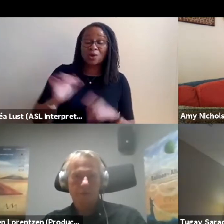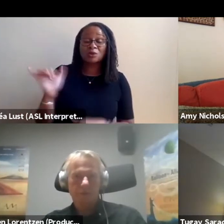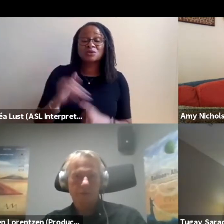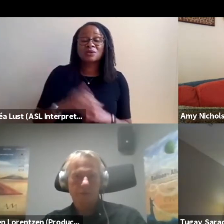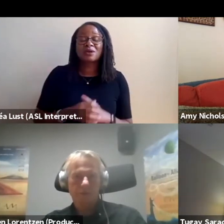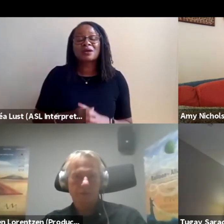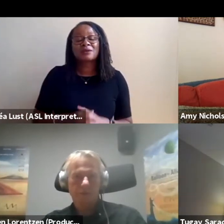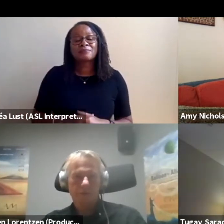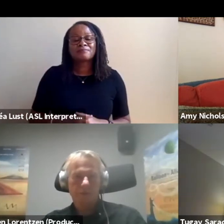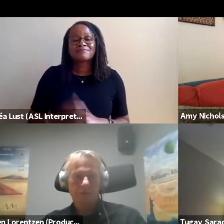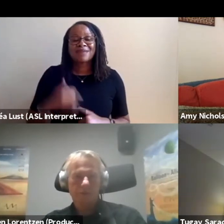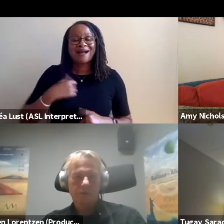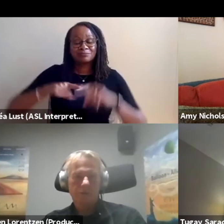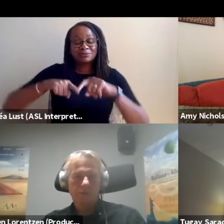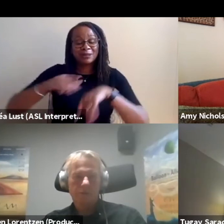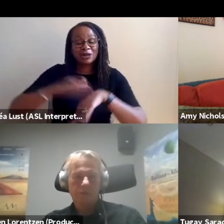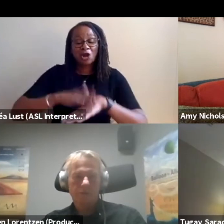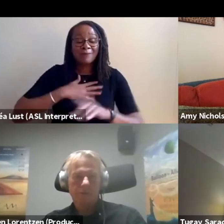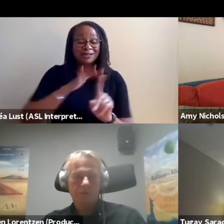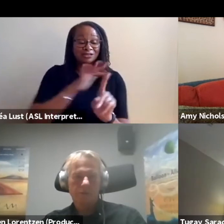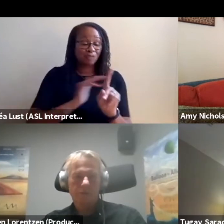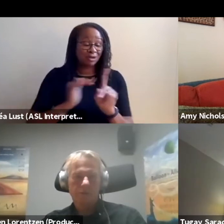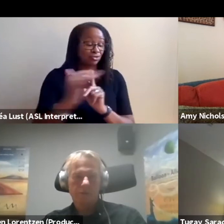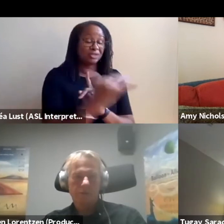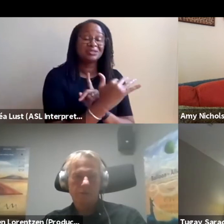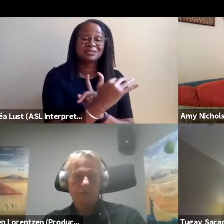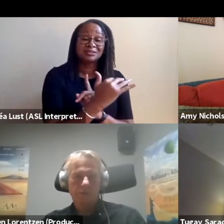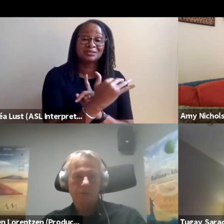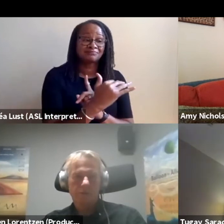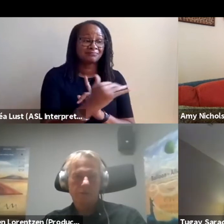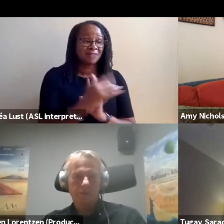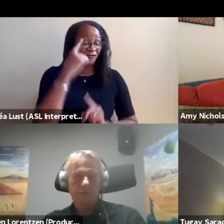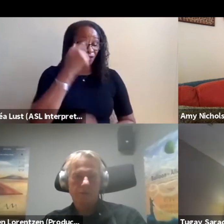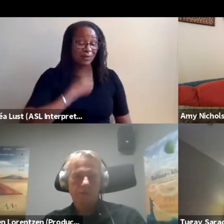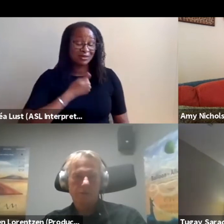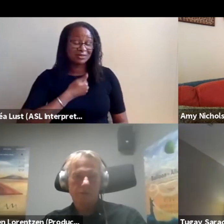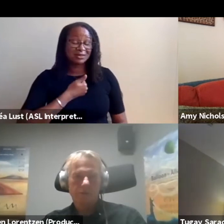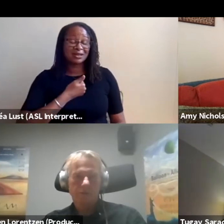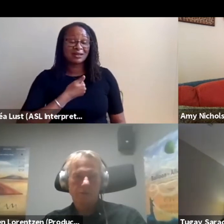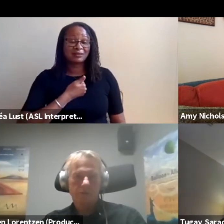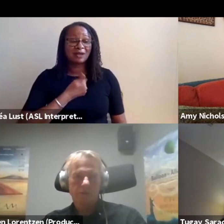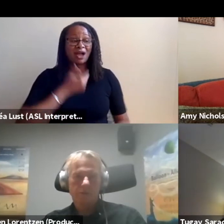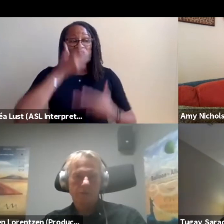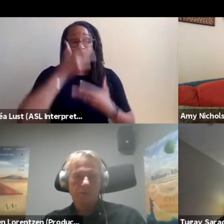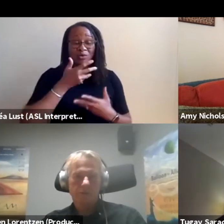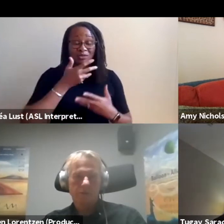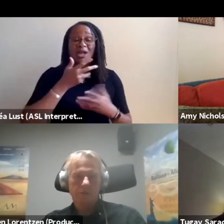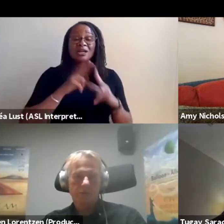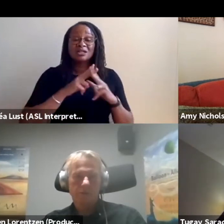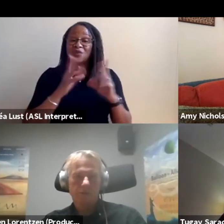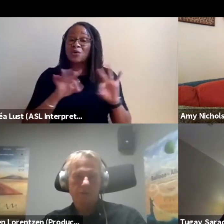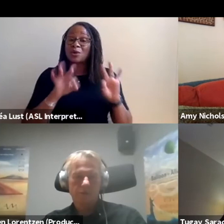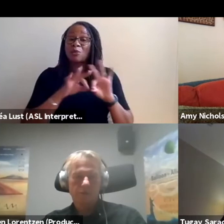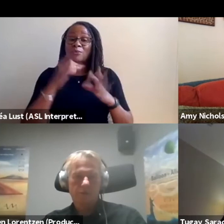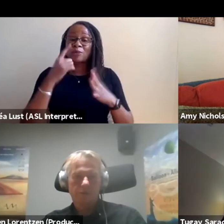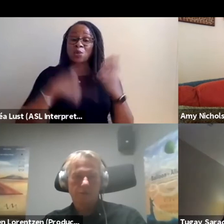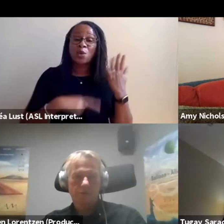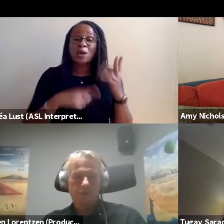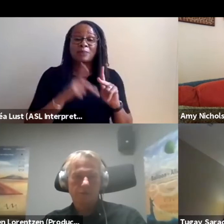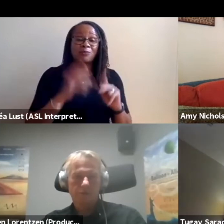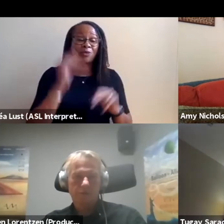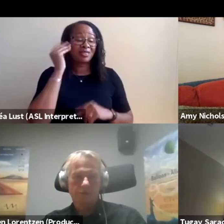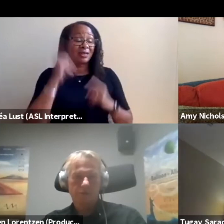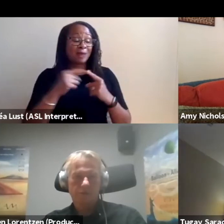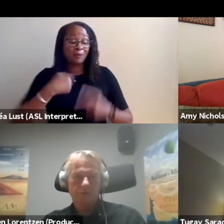I'm depending on my surrounding. It's for me, unfortunately, it's important what people are thinking about me and my